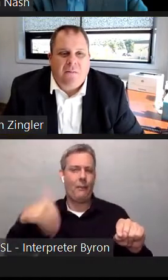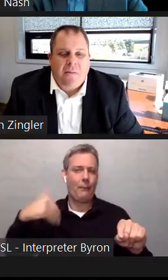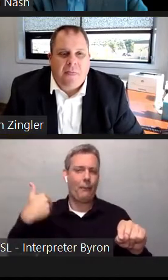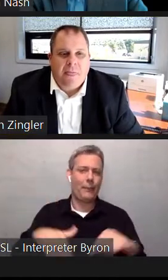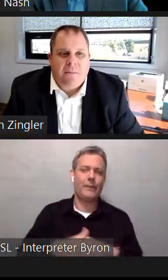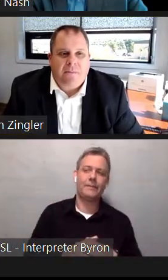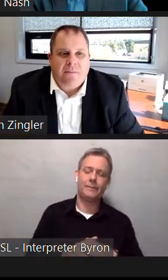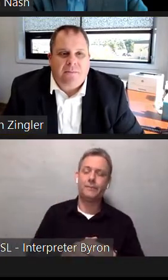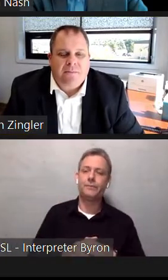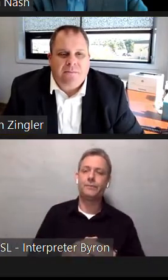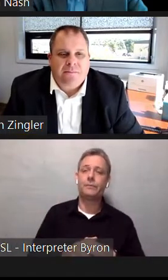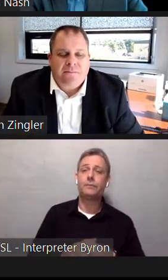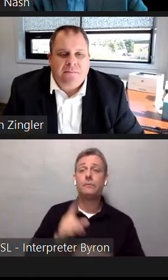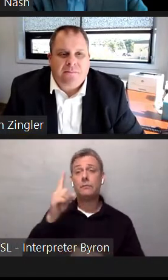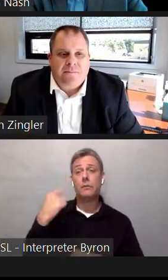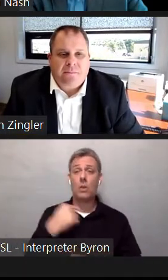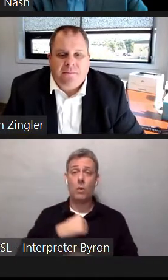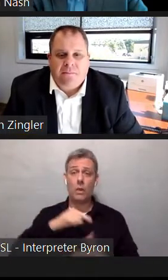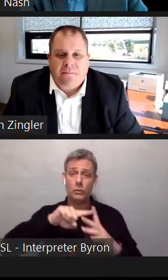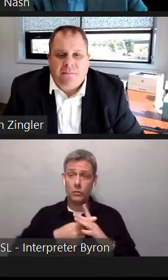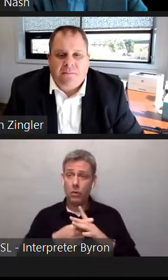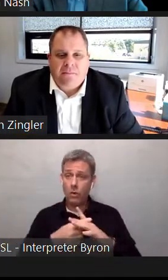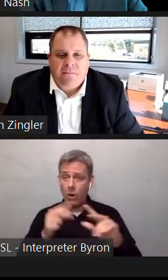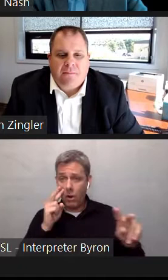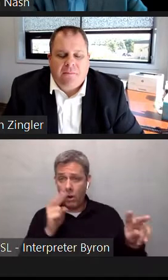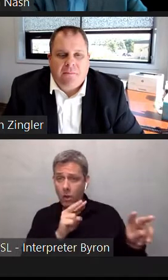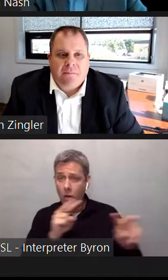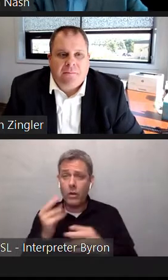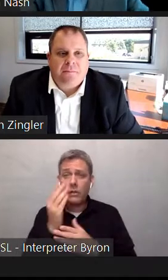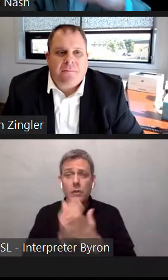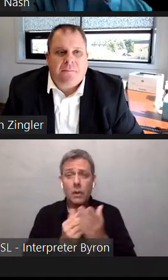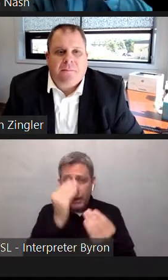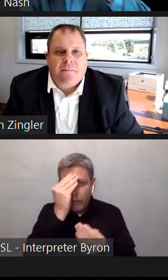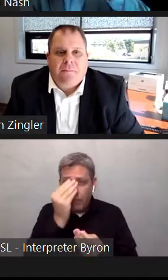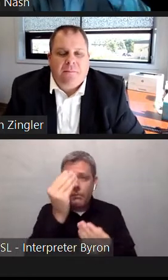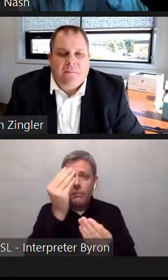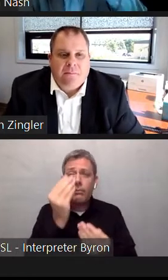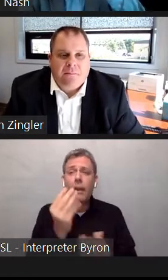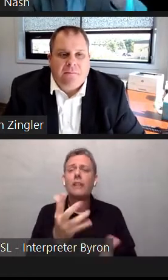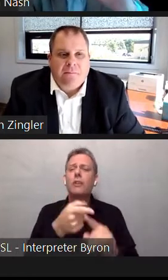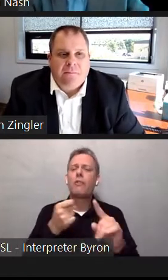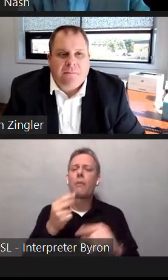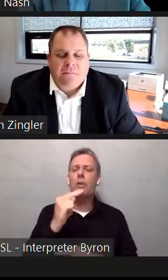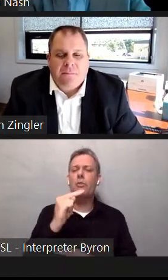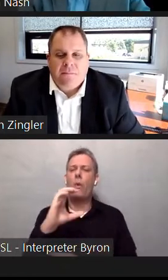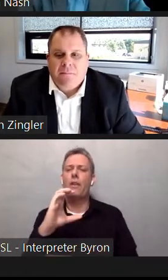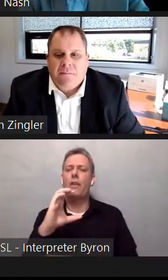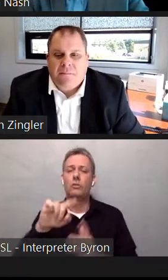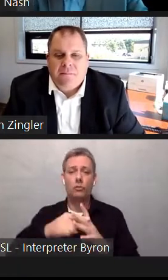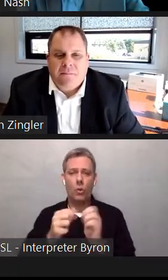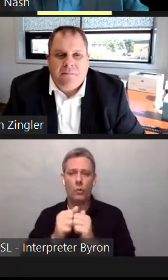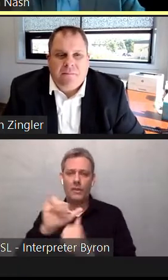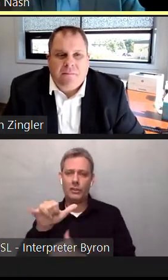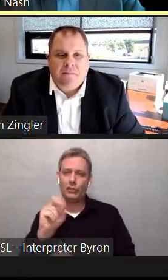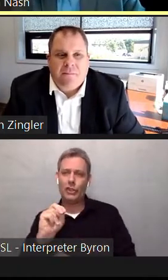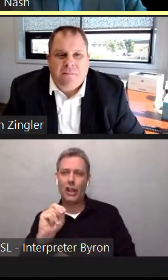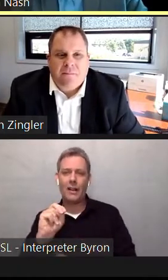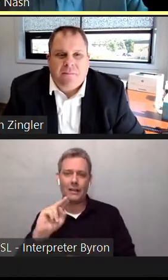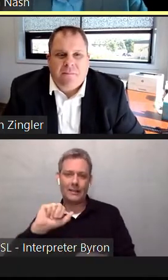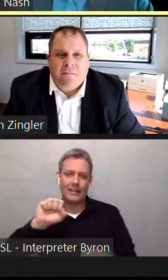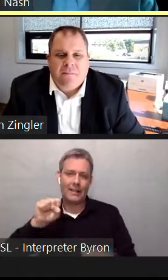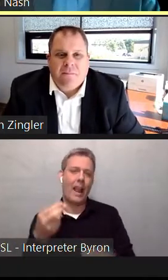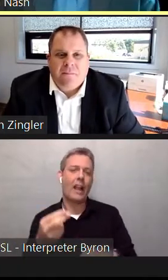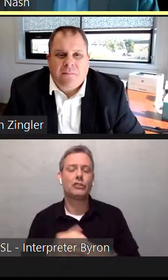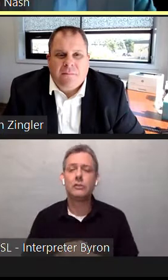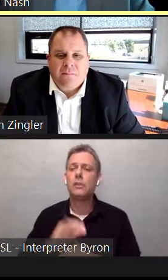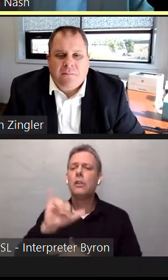We're going to start taking a look at some of the data in North Carolina, and we'll start with John. All right, good. Go ahead and give